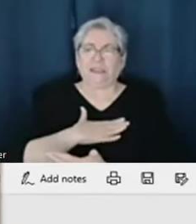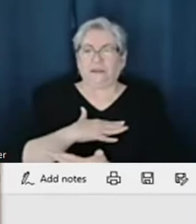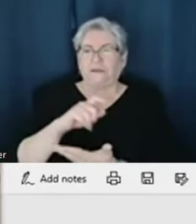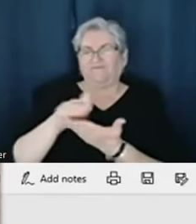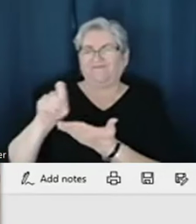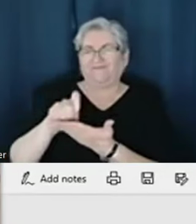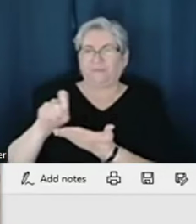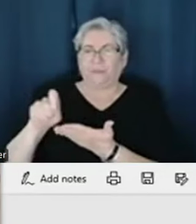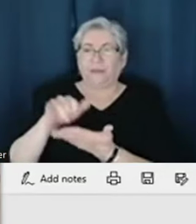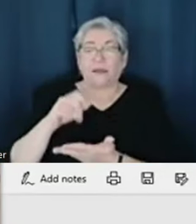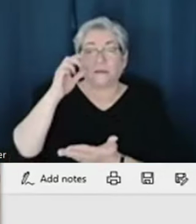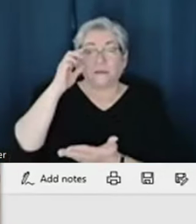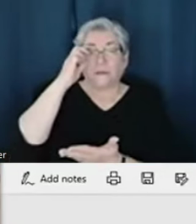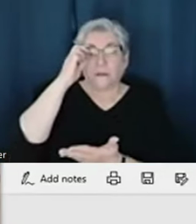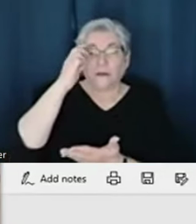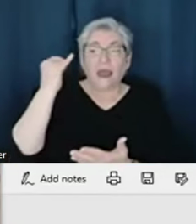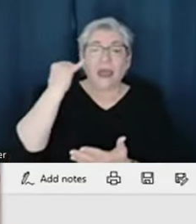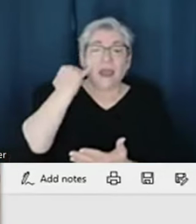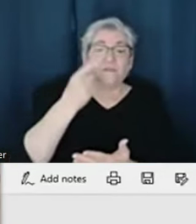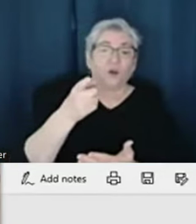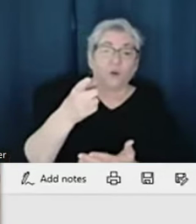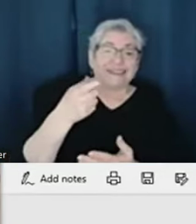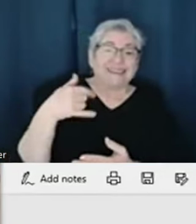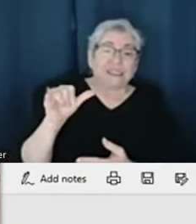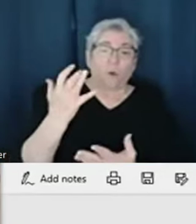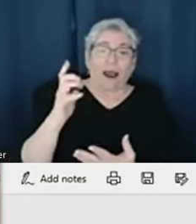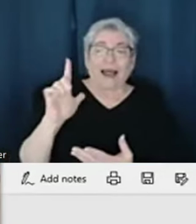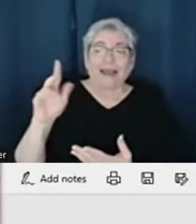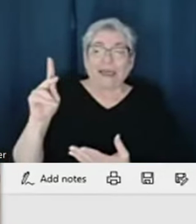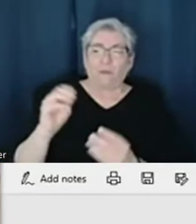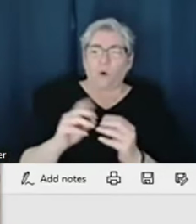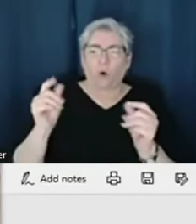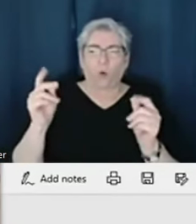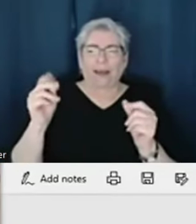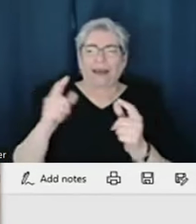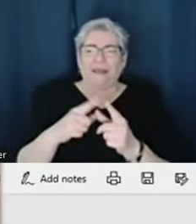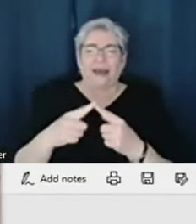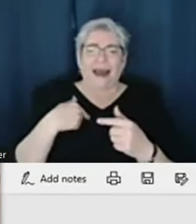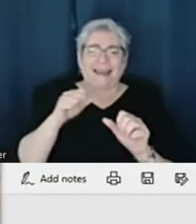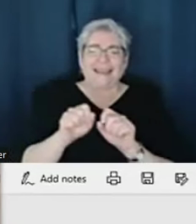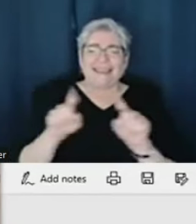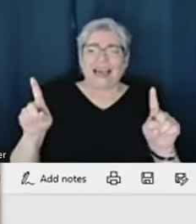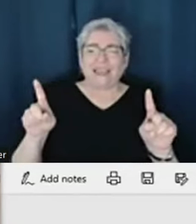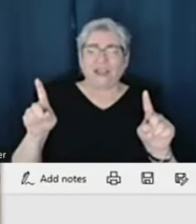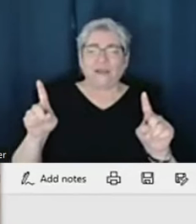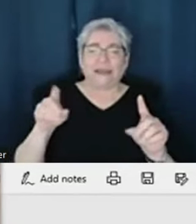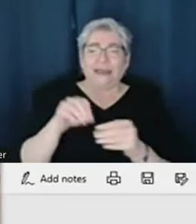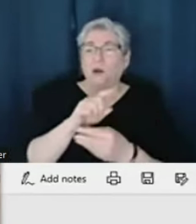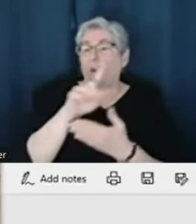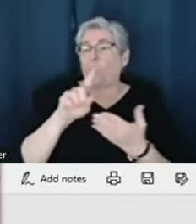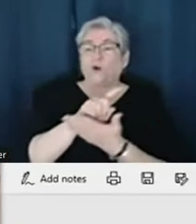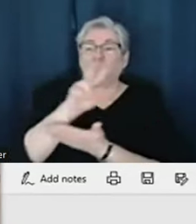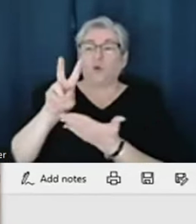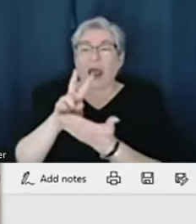If you still want the links faster than I can send them in an hour or two, you can write to